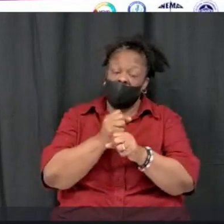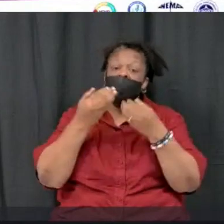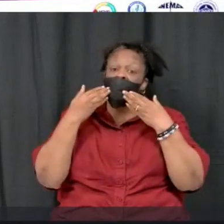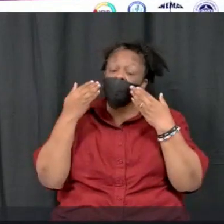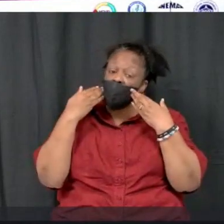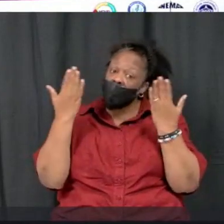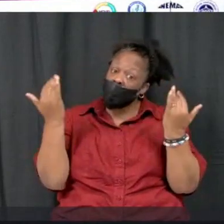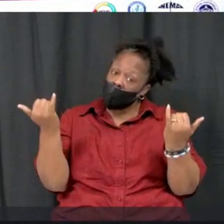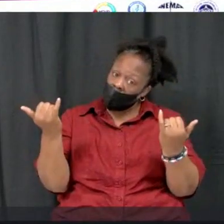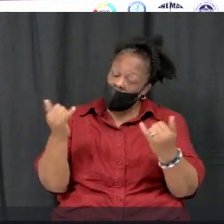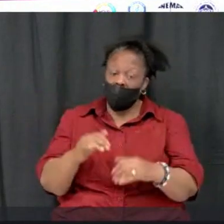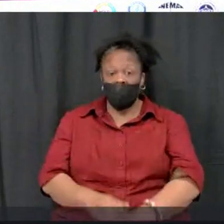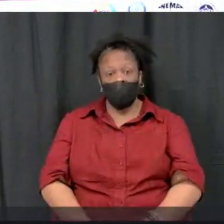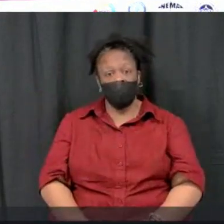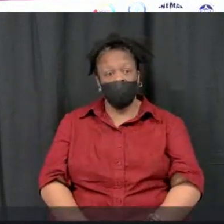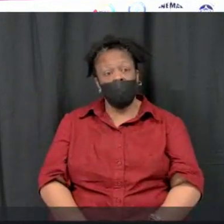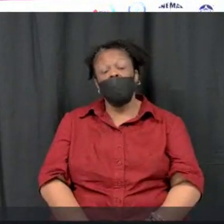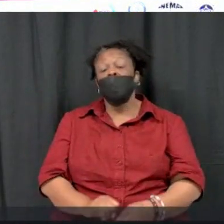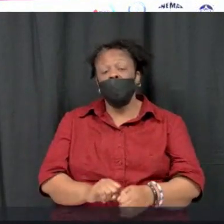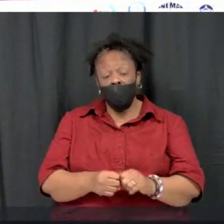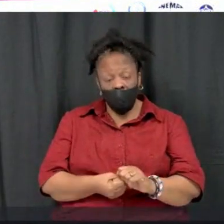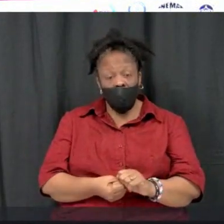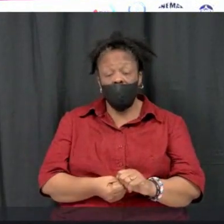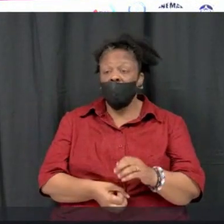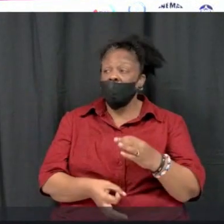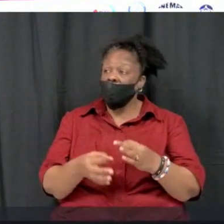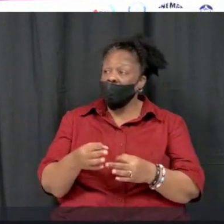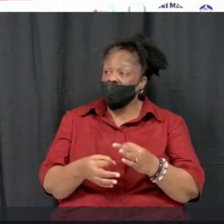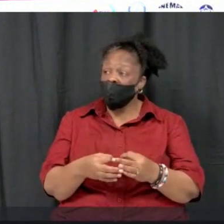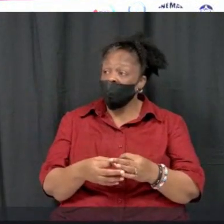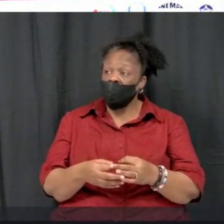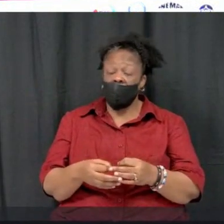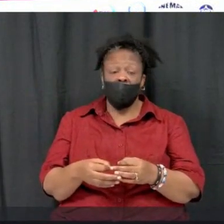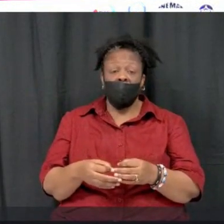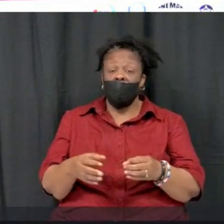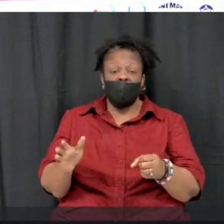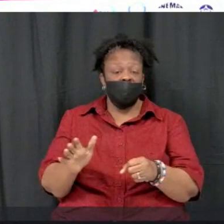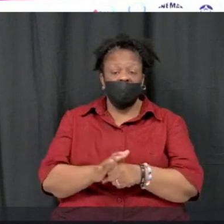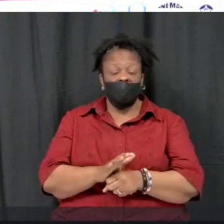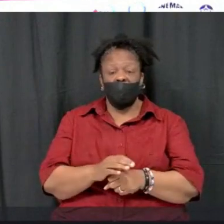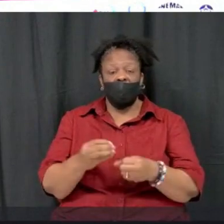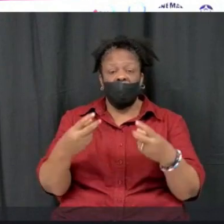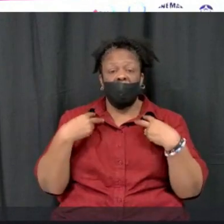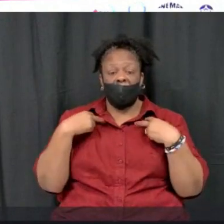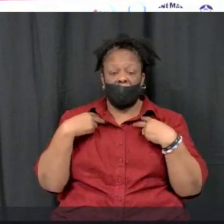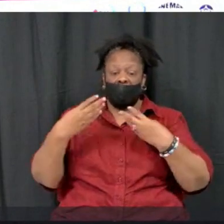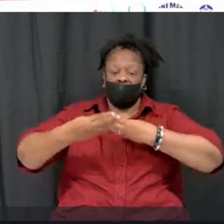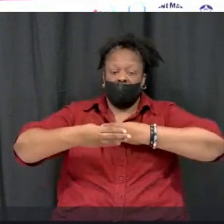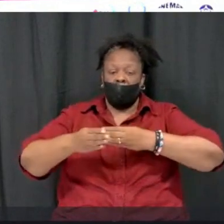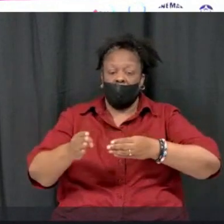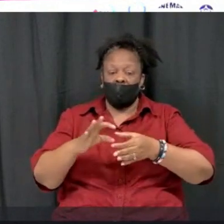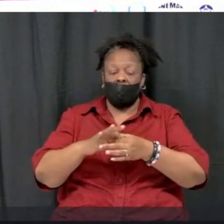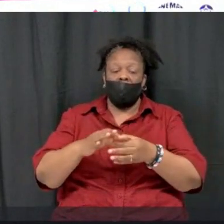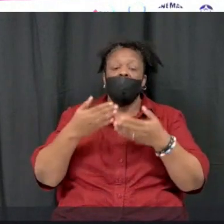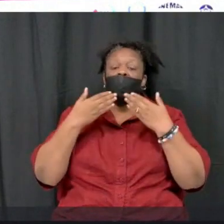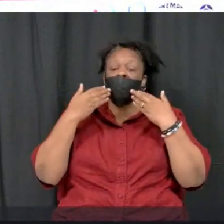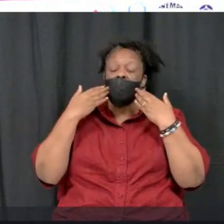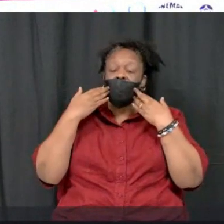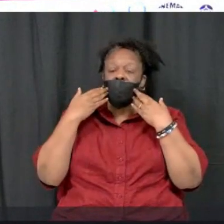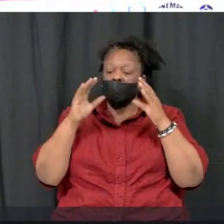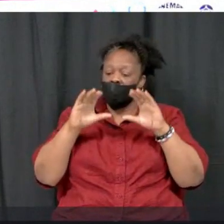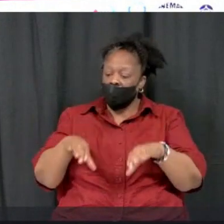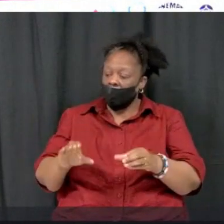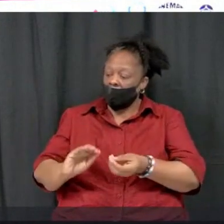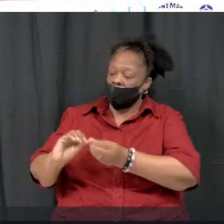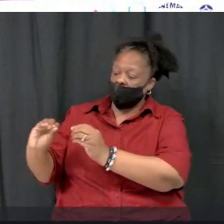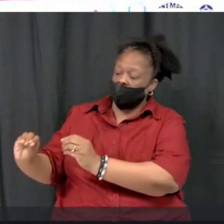chamber to share that information at some point with you. But if you need to buy in bulk, masks are easily being manufactured by